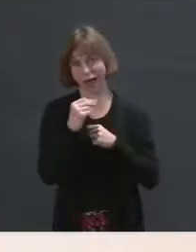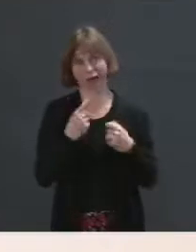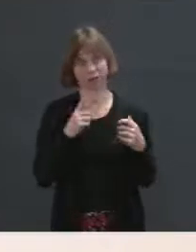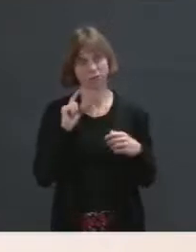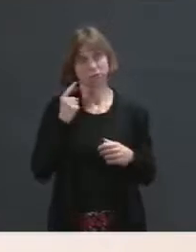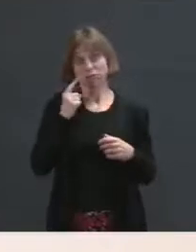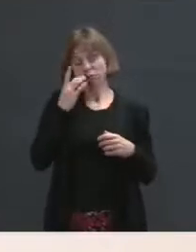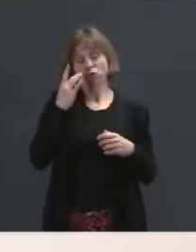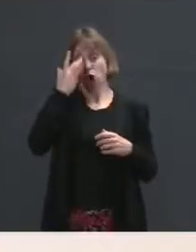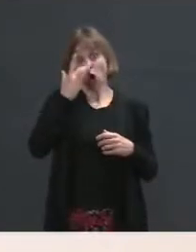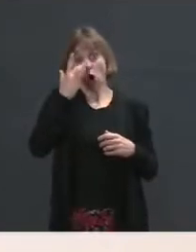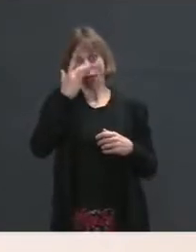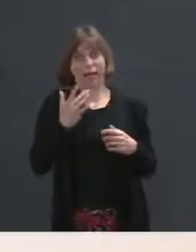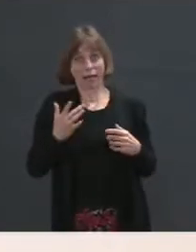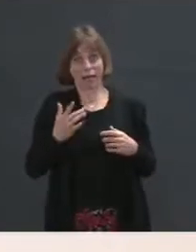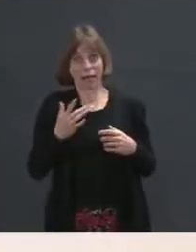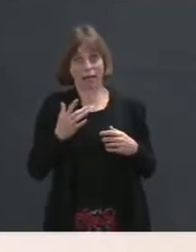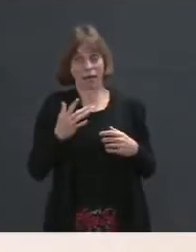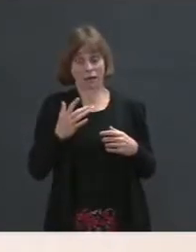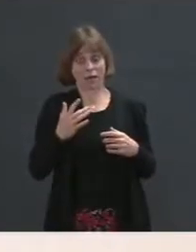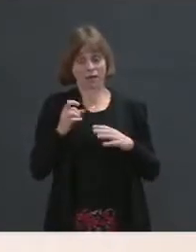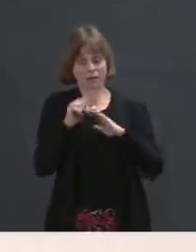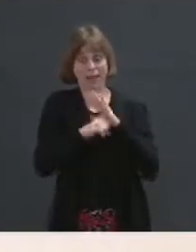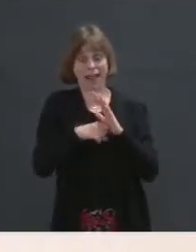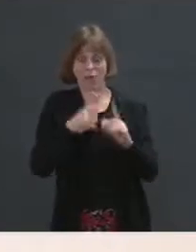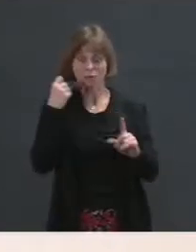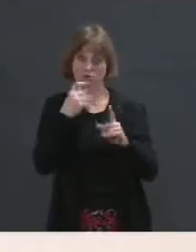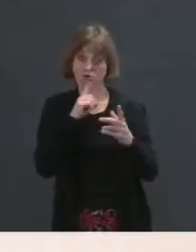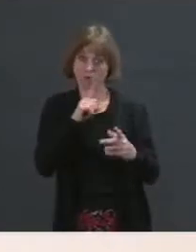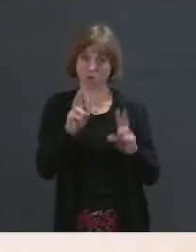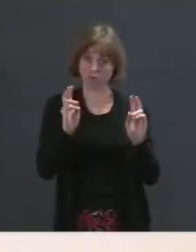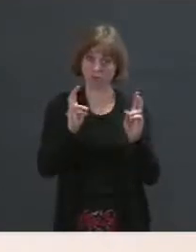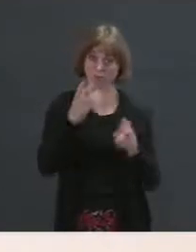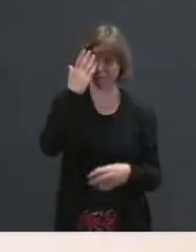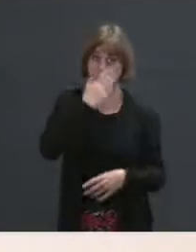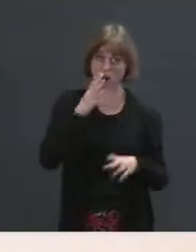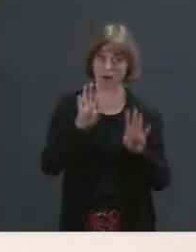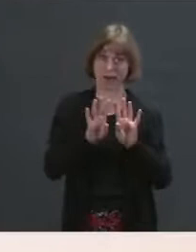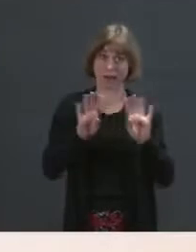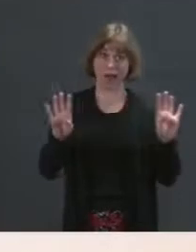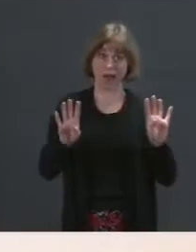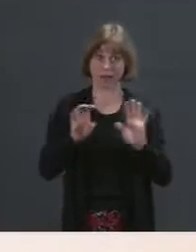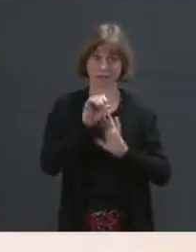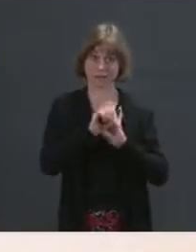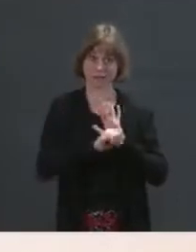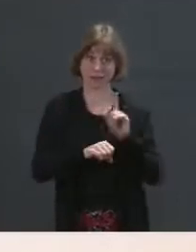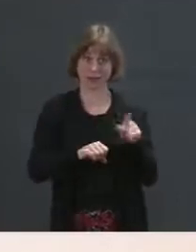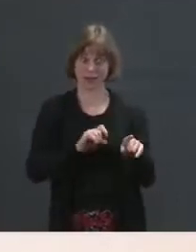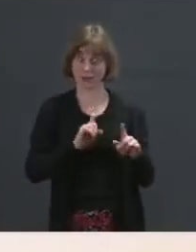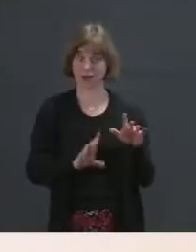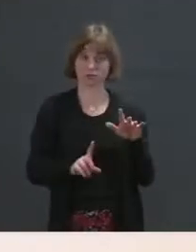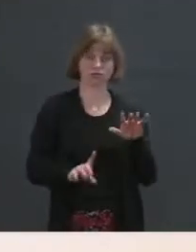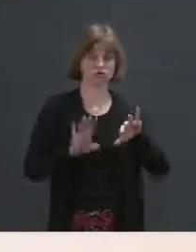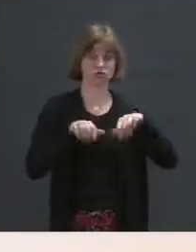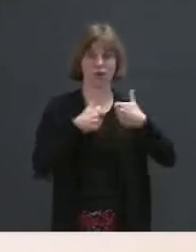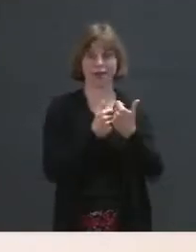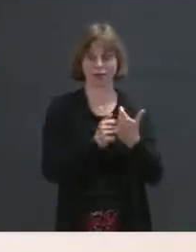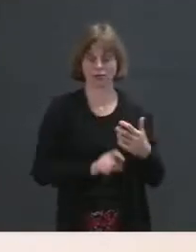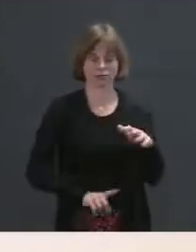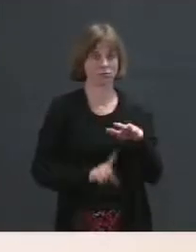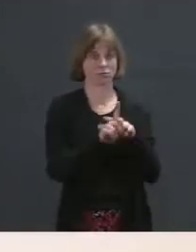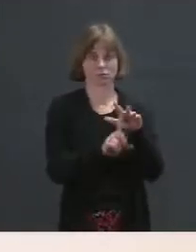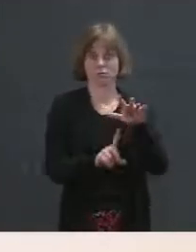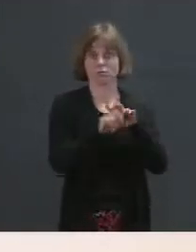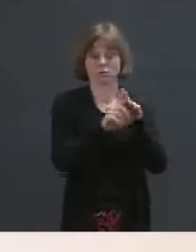hit hard in the country, was kind of on the front lines of that, and the challenges that came up. I will